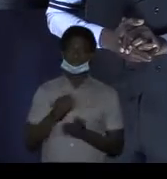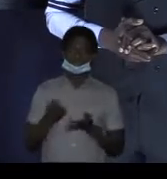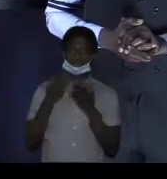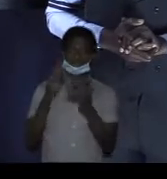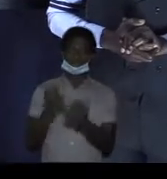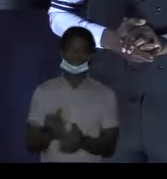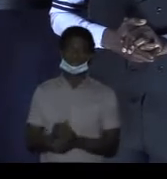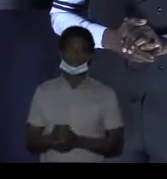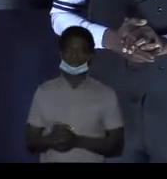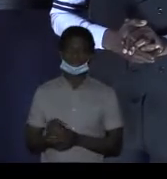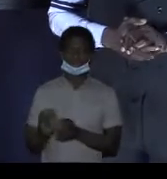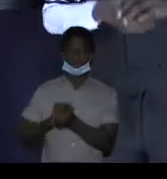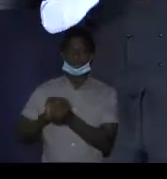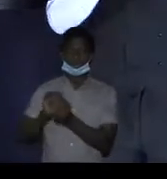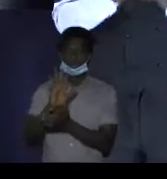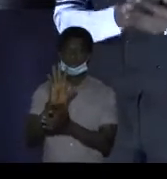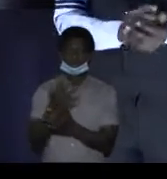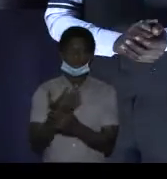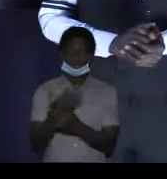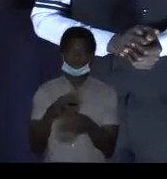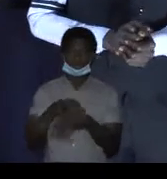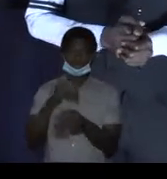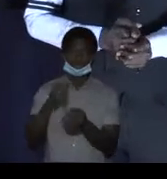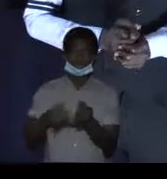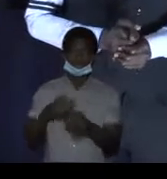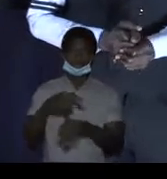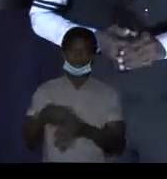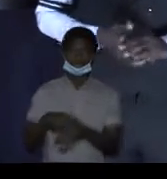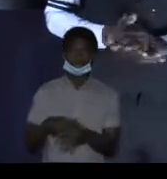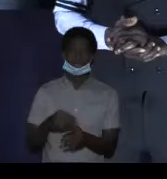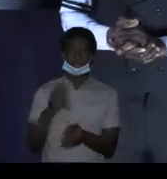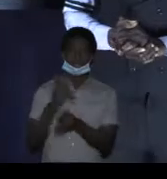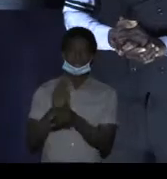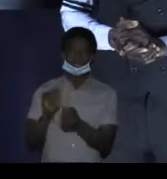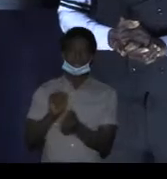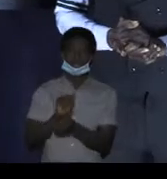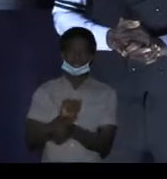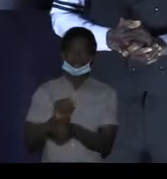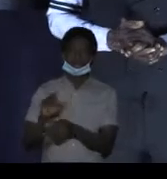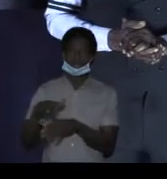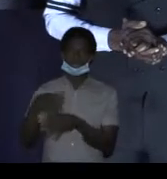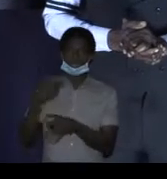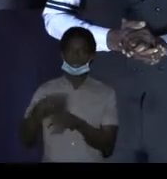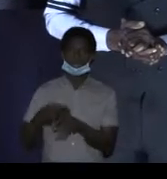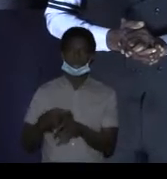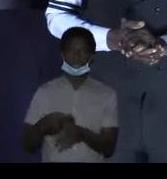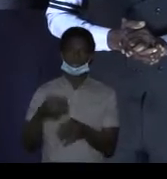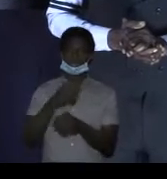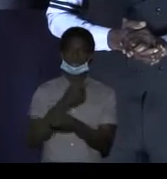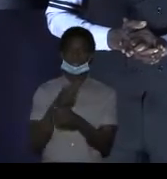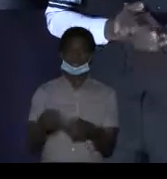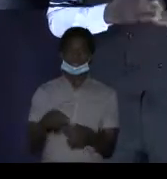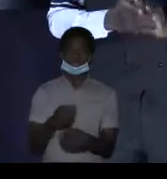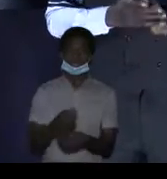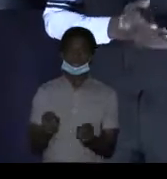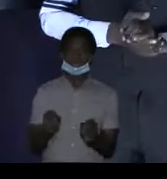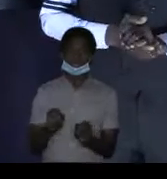homework and submit immediately. Wash your hands regularly. Keep working hard, but above all,